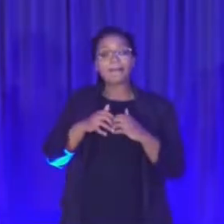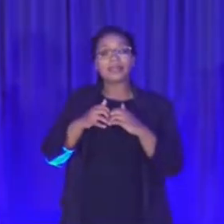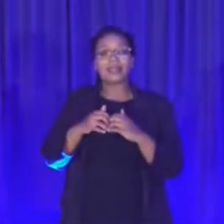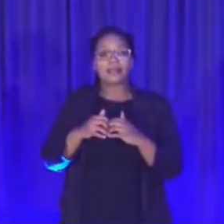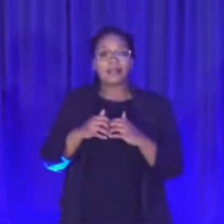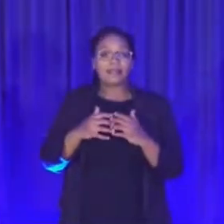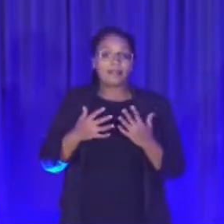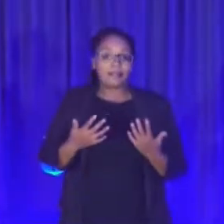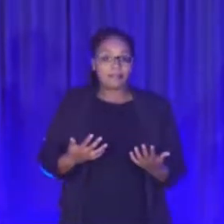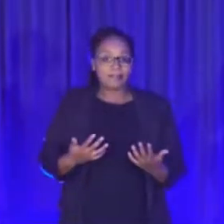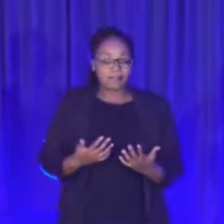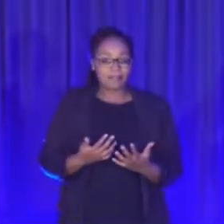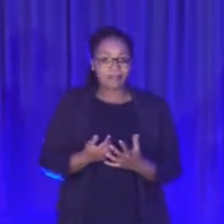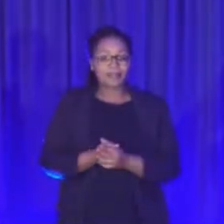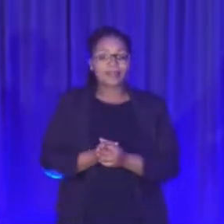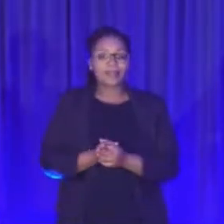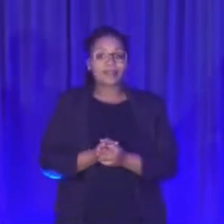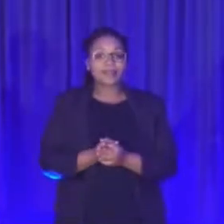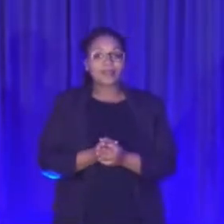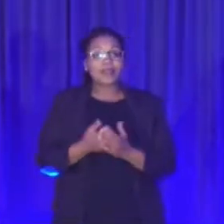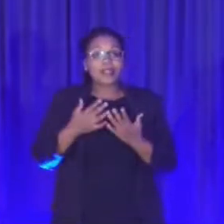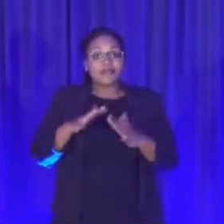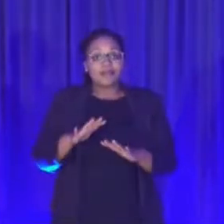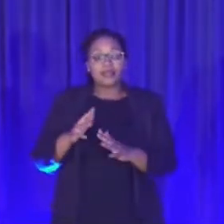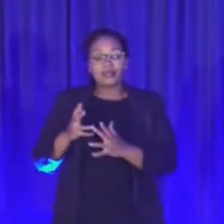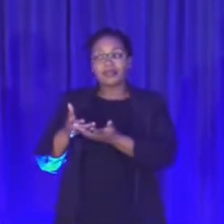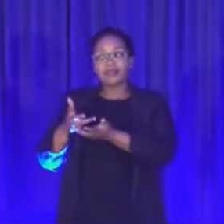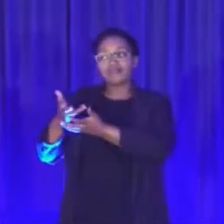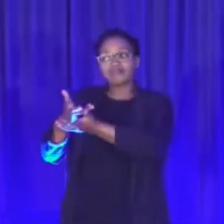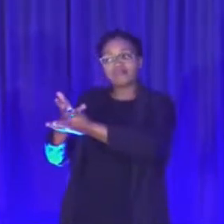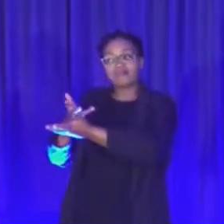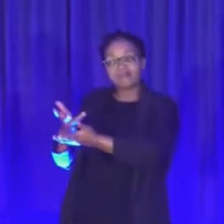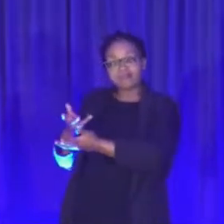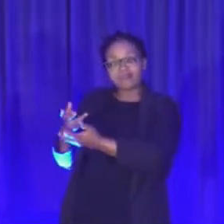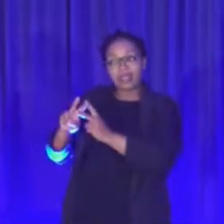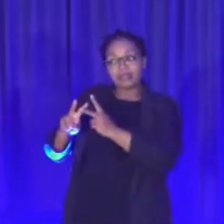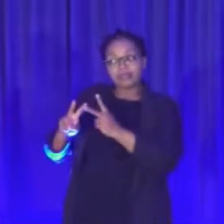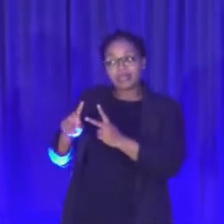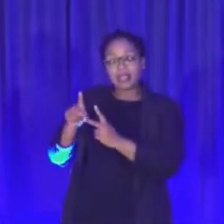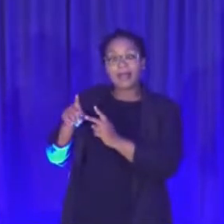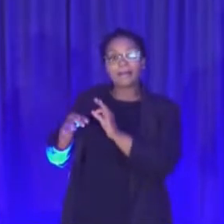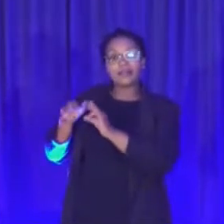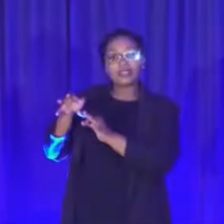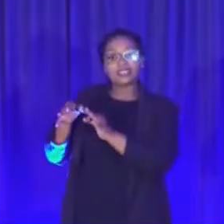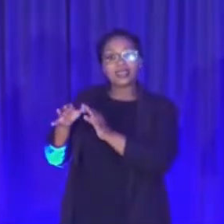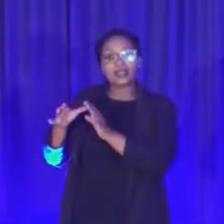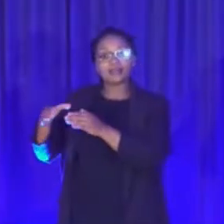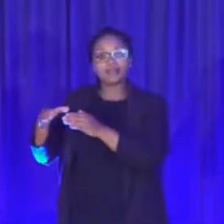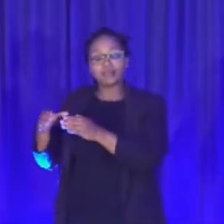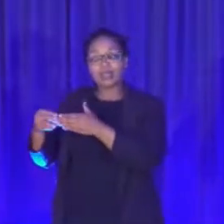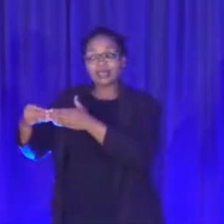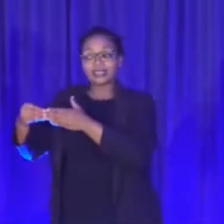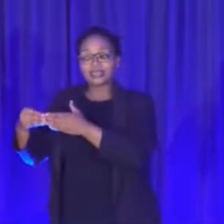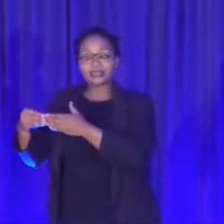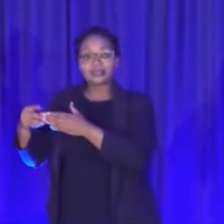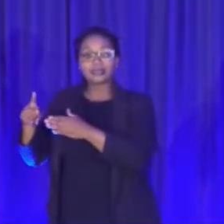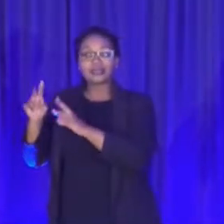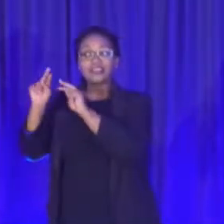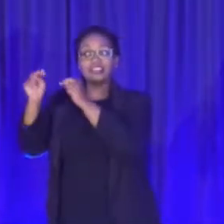were generated after consulting with the political liaison committee at the national level.